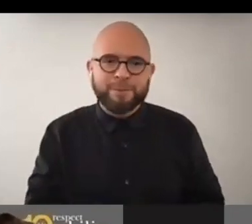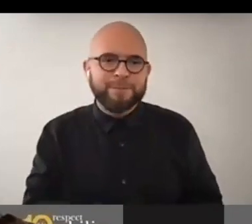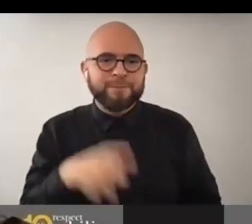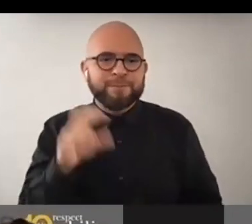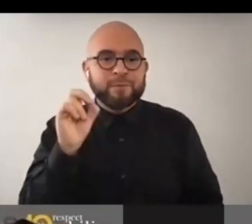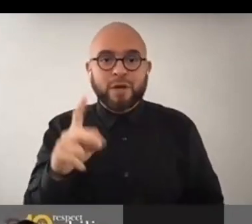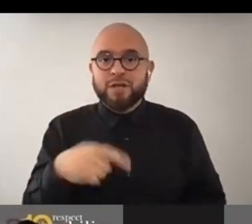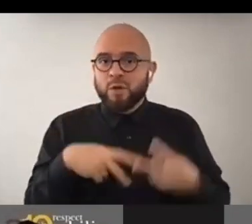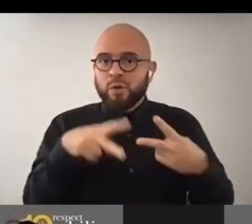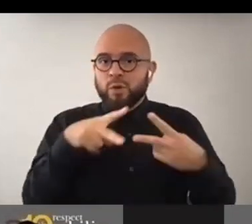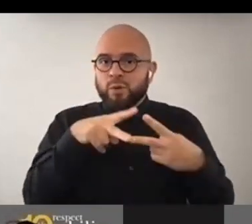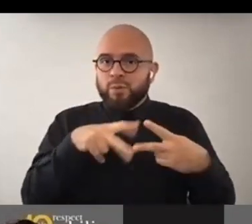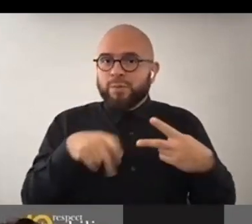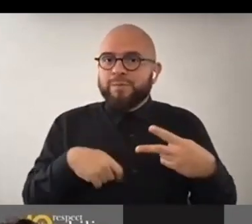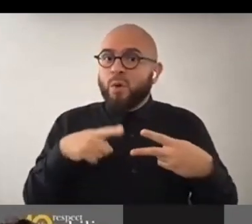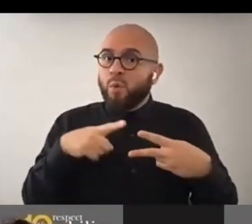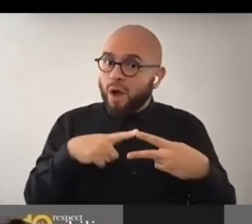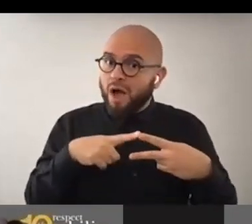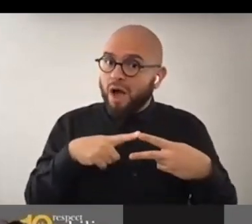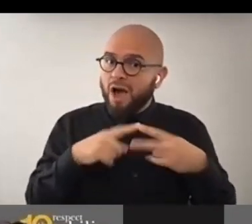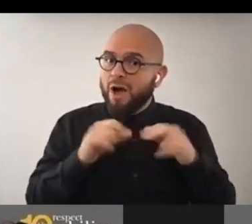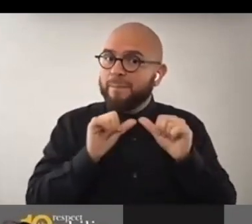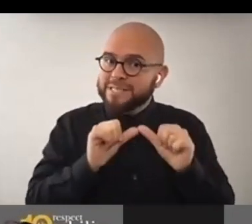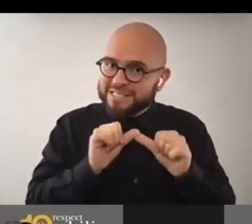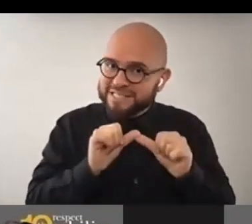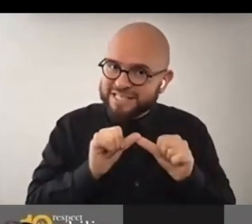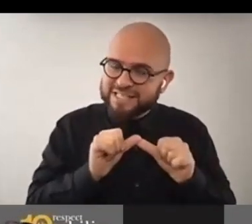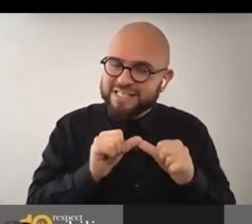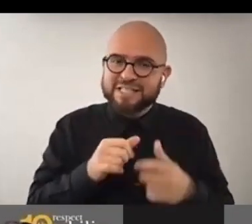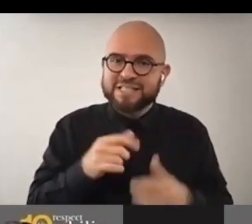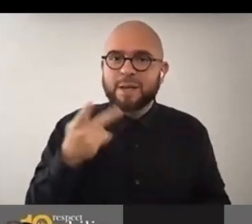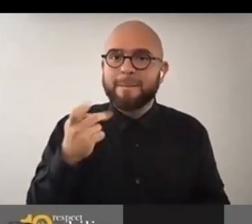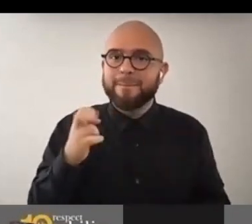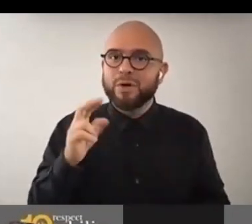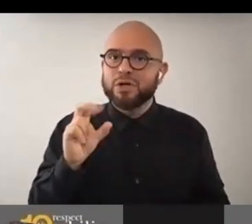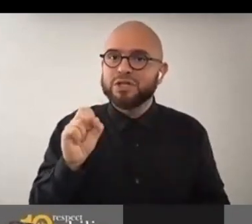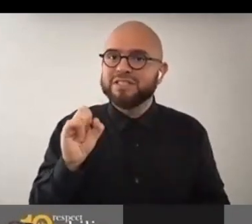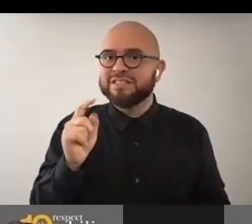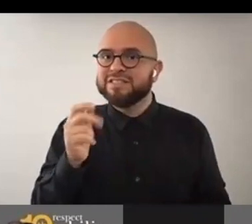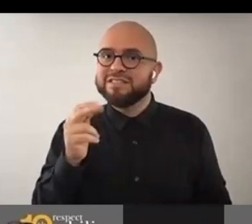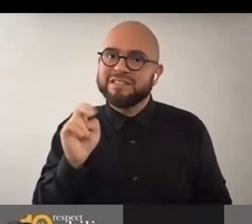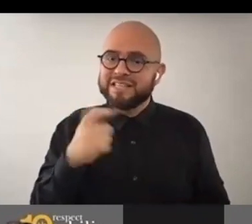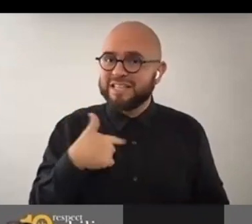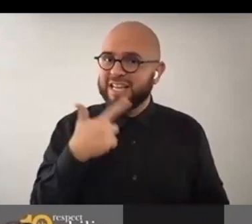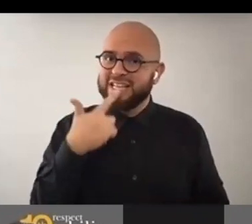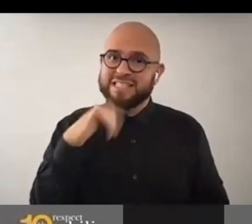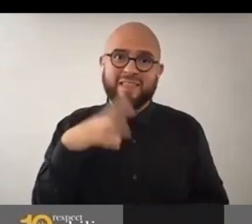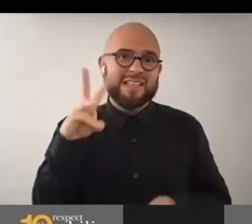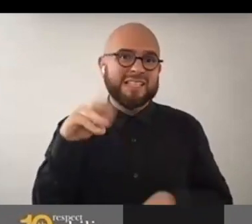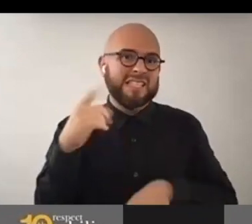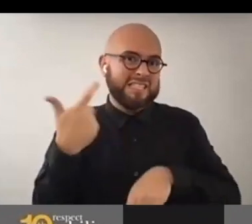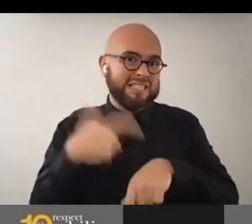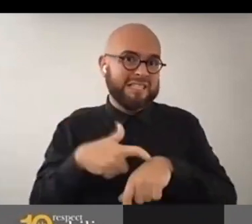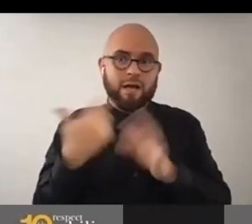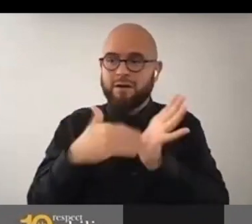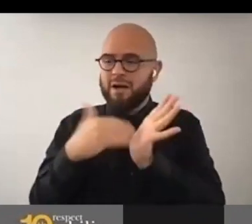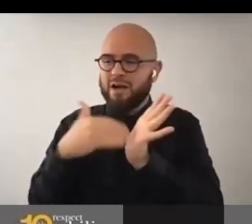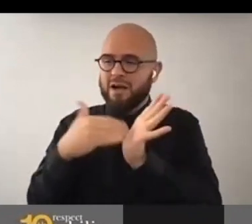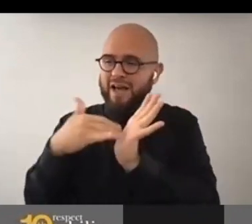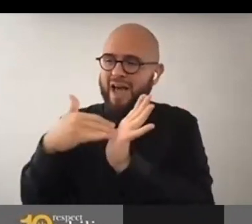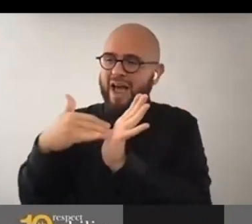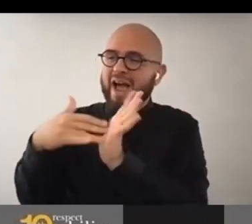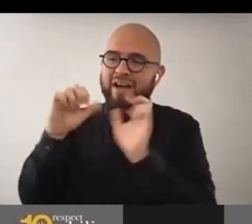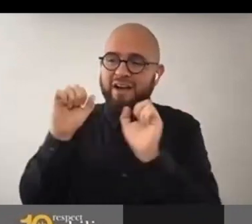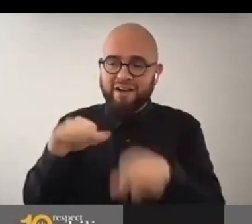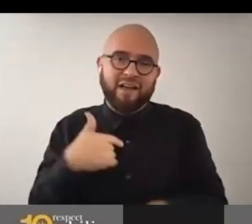things. One is persistence, which I could say 60 times in a row if you want. But I do want to let you know that it's not just because